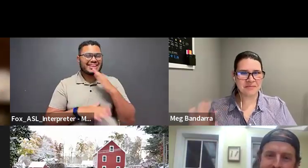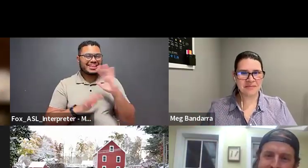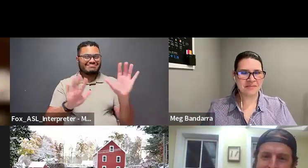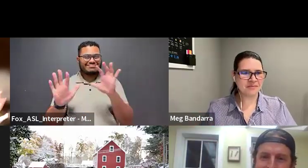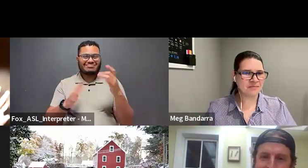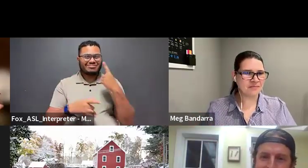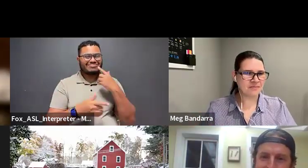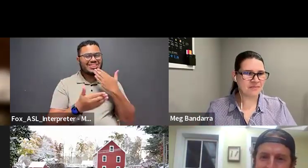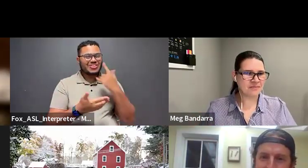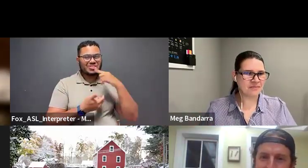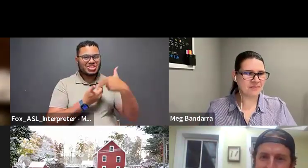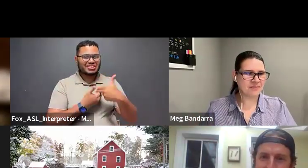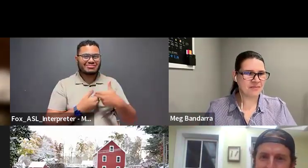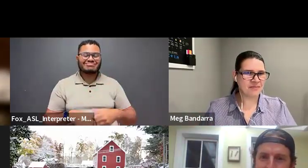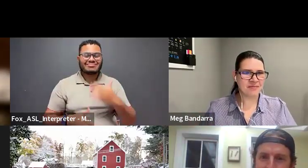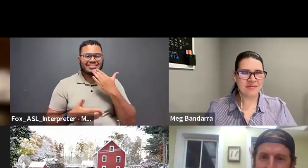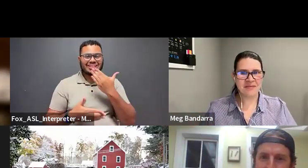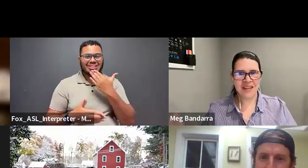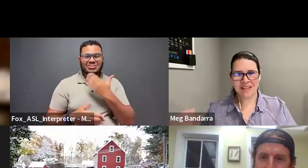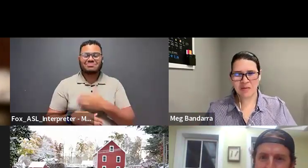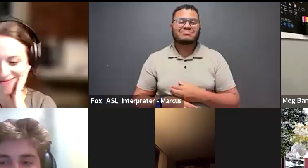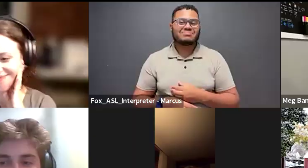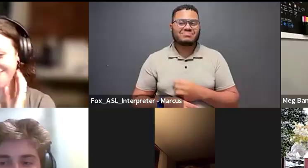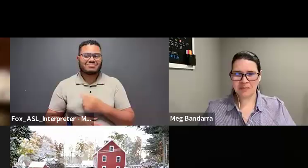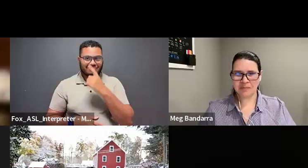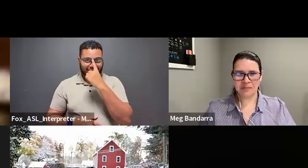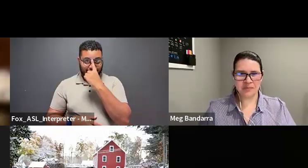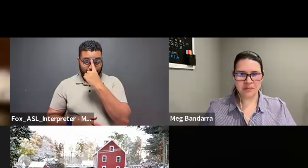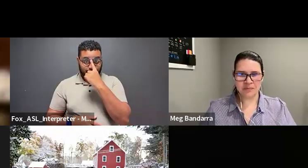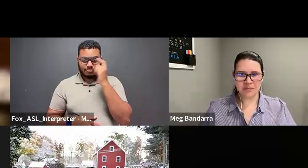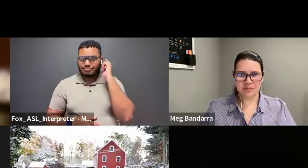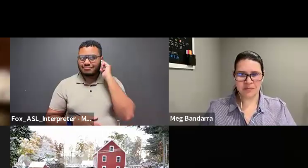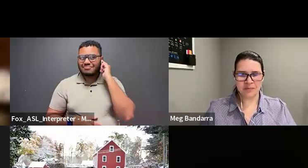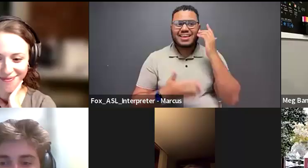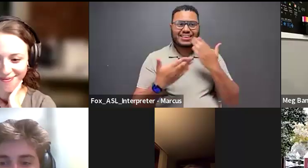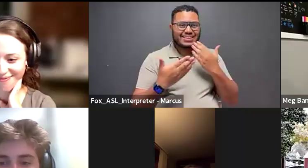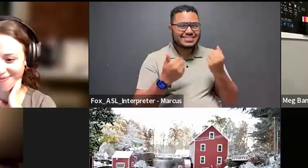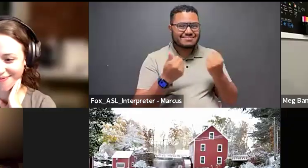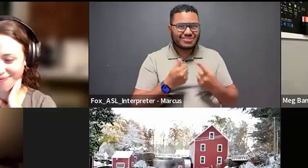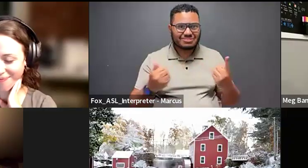joining. Thank you. Thank you. Thanks so much. Thanks, everybody.